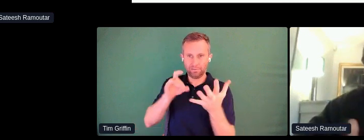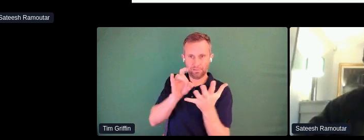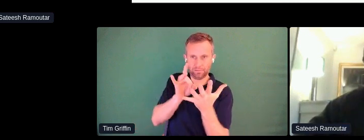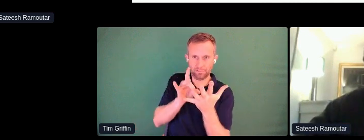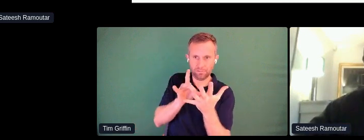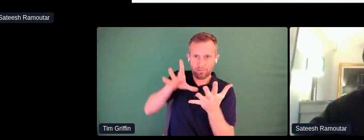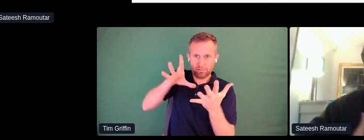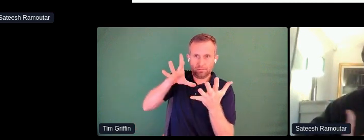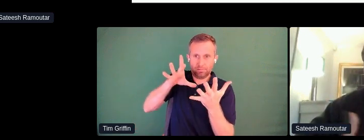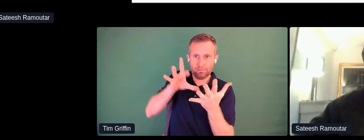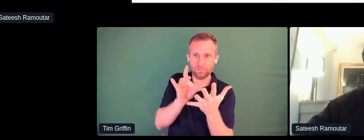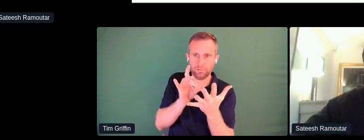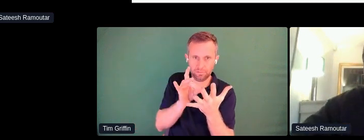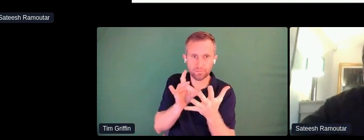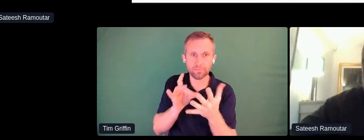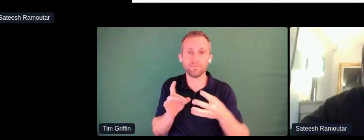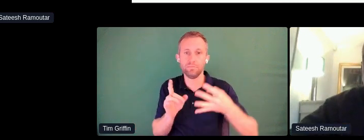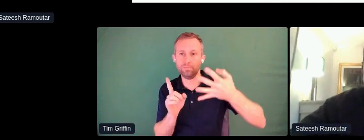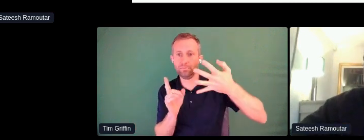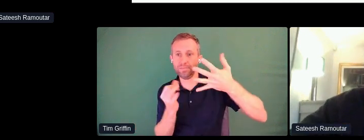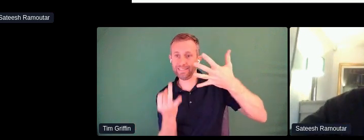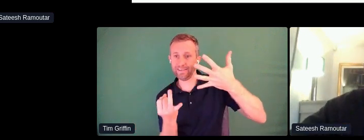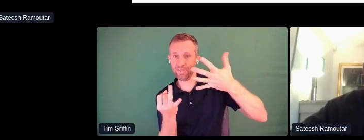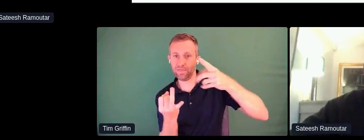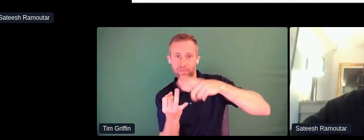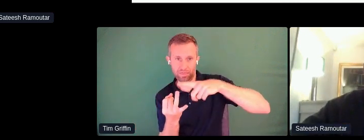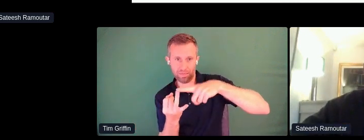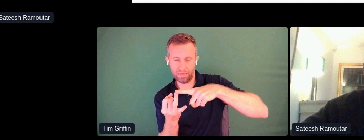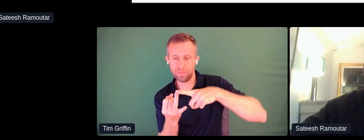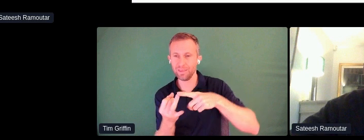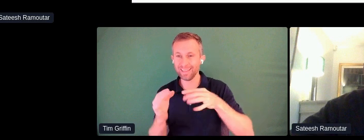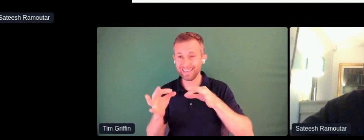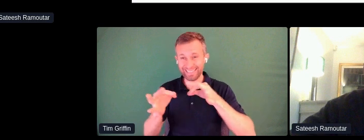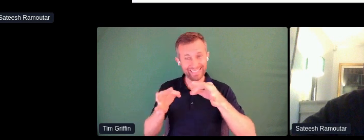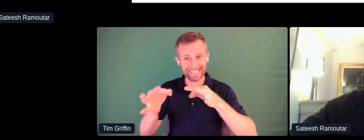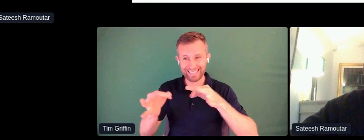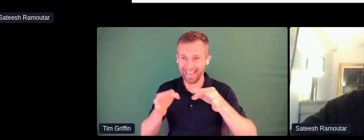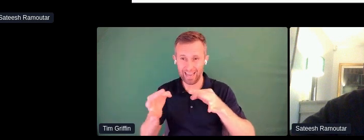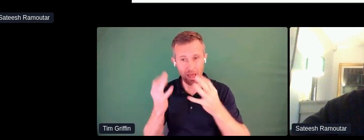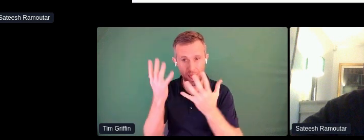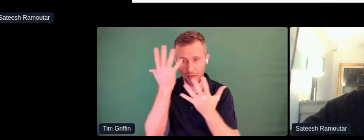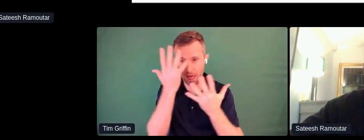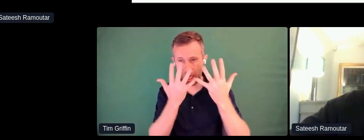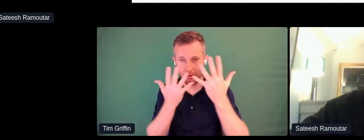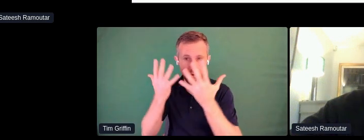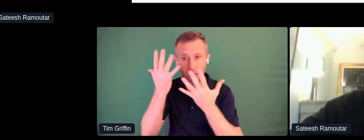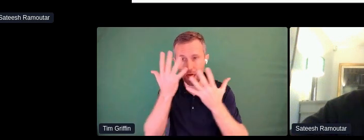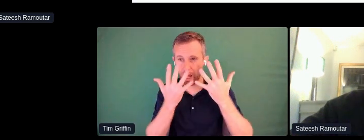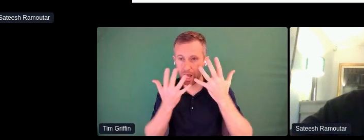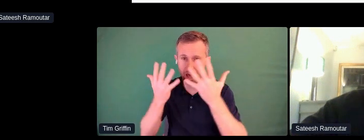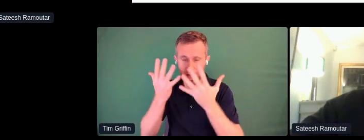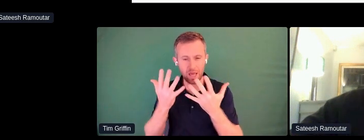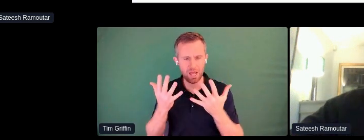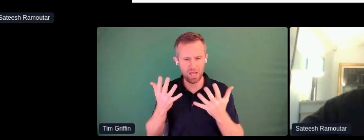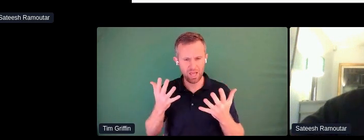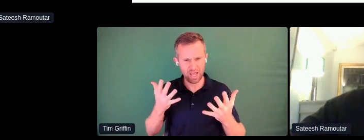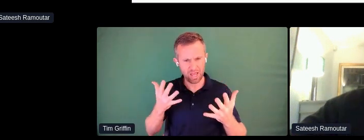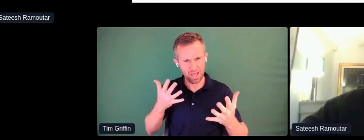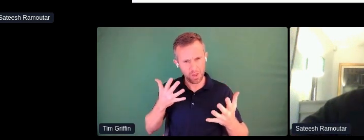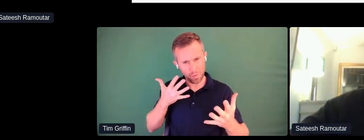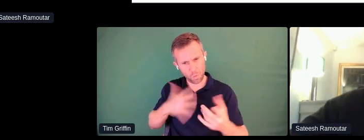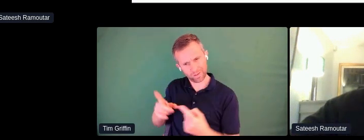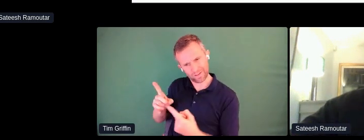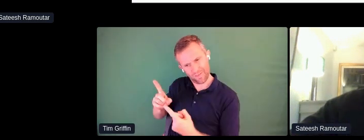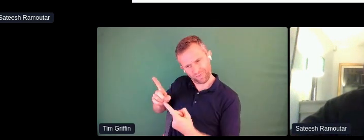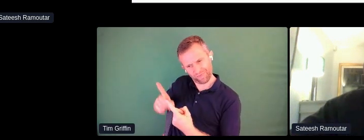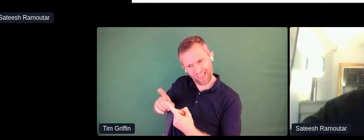actually true for, I'd say, the whole world, is settings can be an absolute minefield. So finding what you really need, even sometimes sort